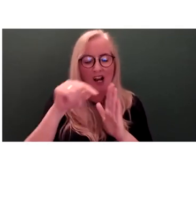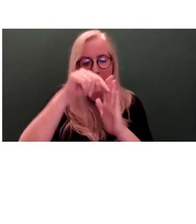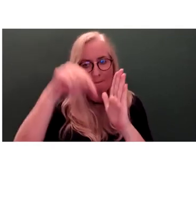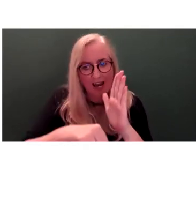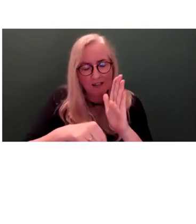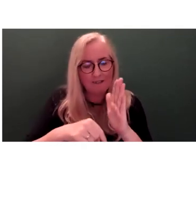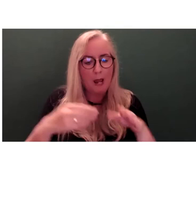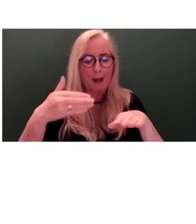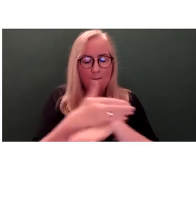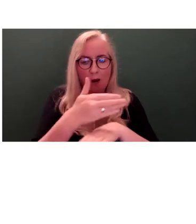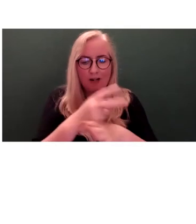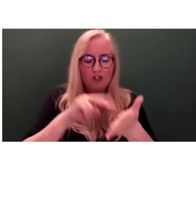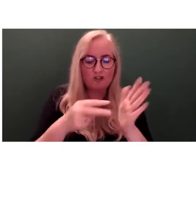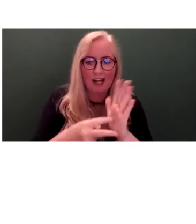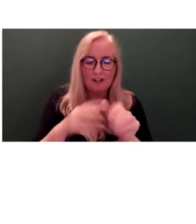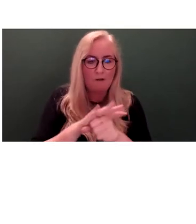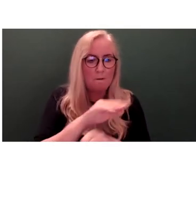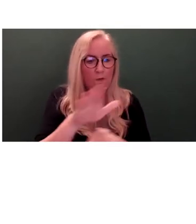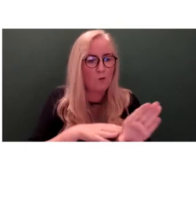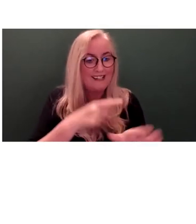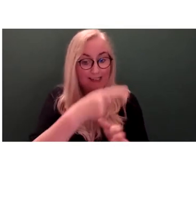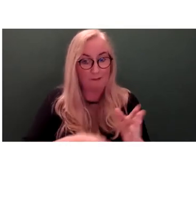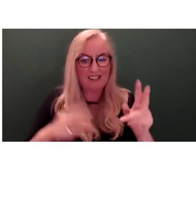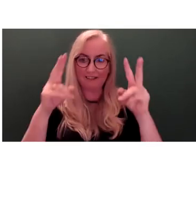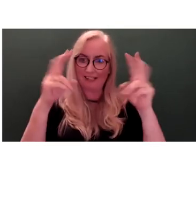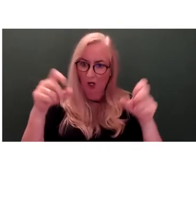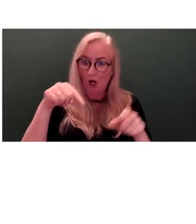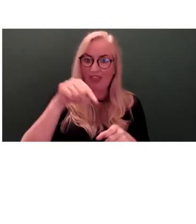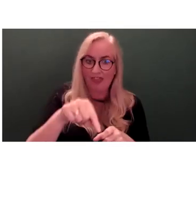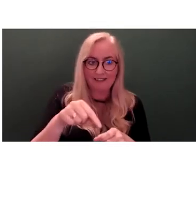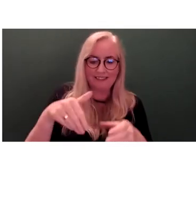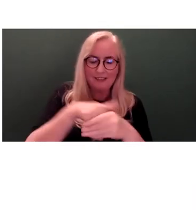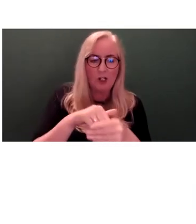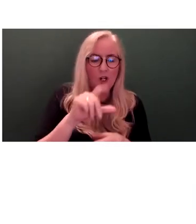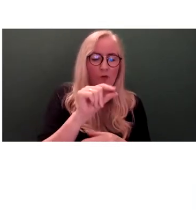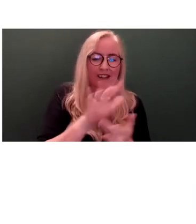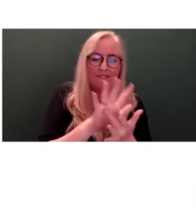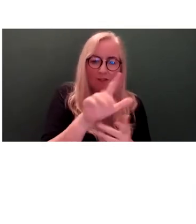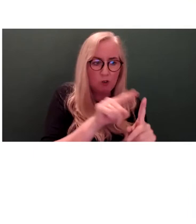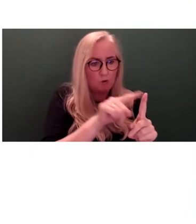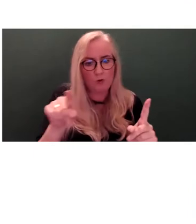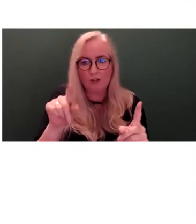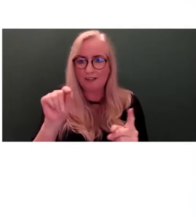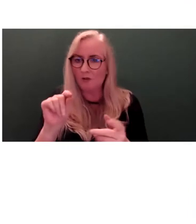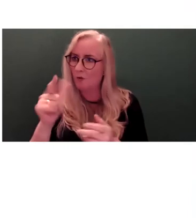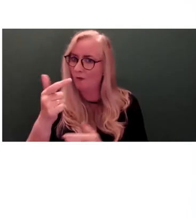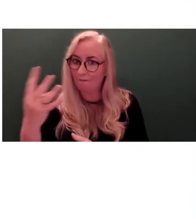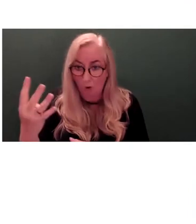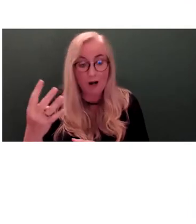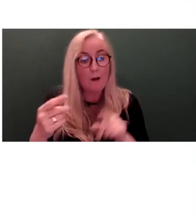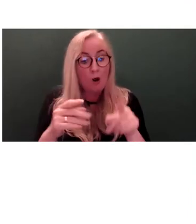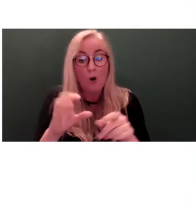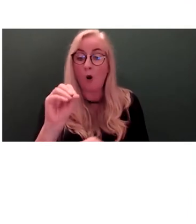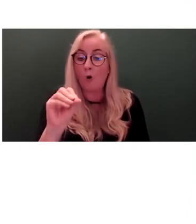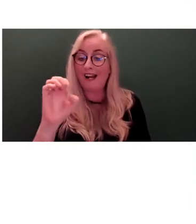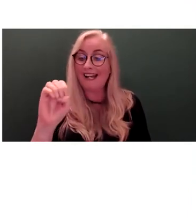employment strategy for persons with disability, which, covers 2015 to 2024. And I think the OECD